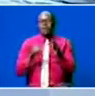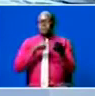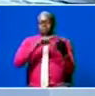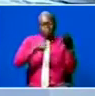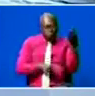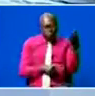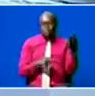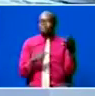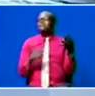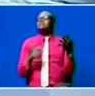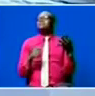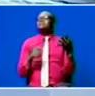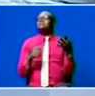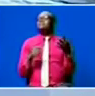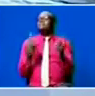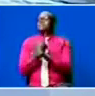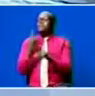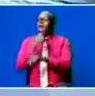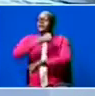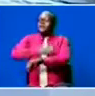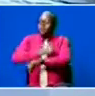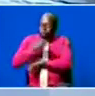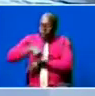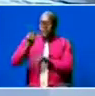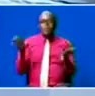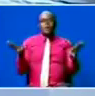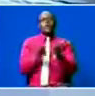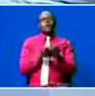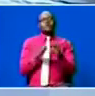Salabani, Loropil and Ngambo remain closed.